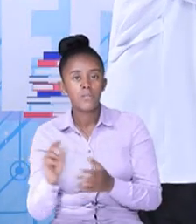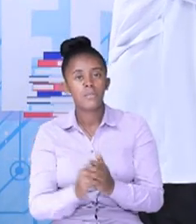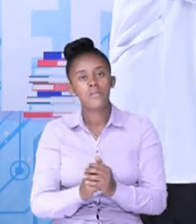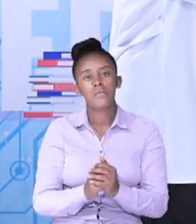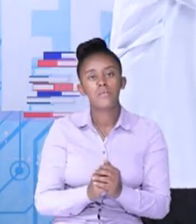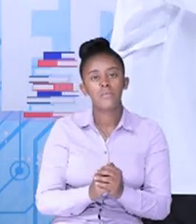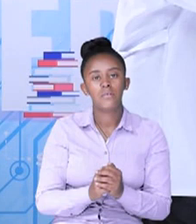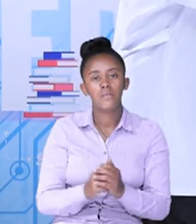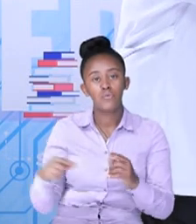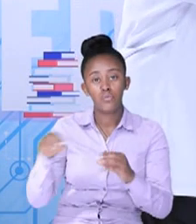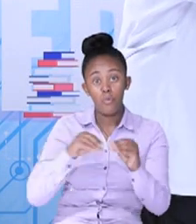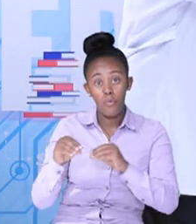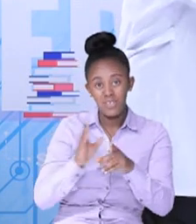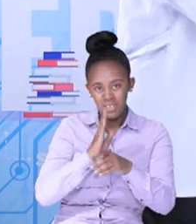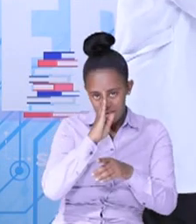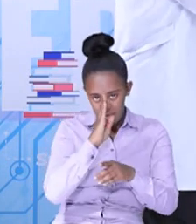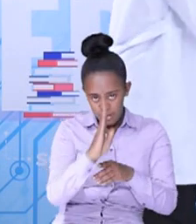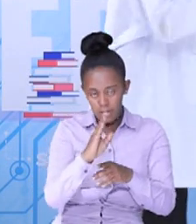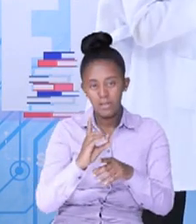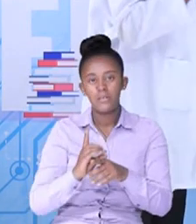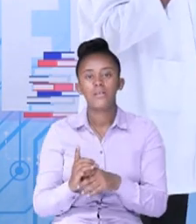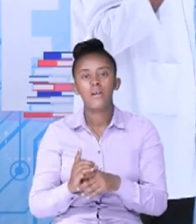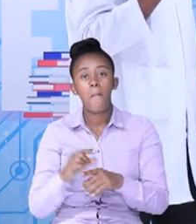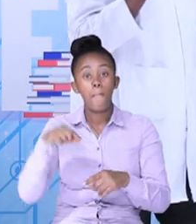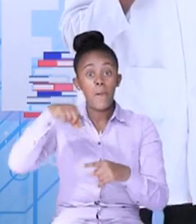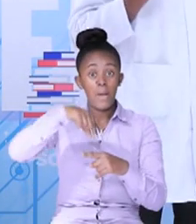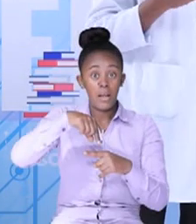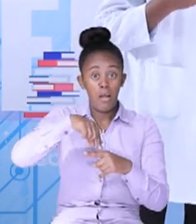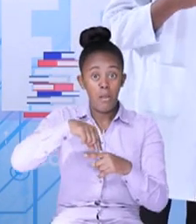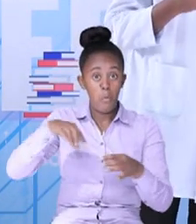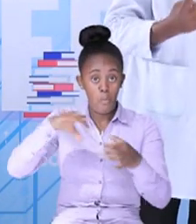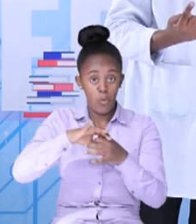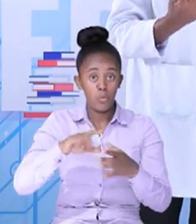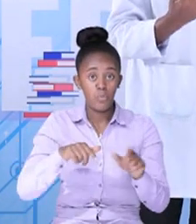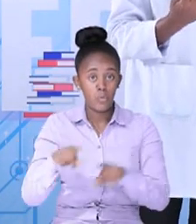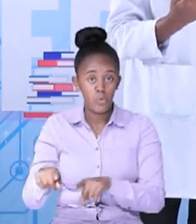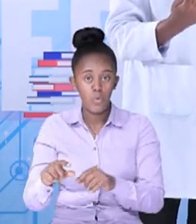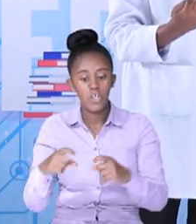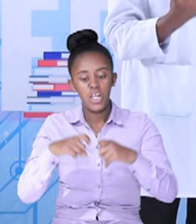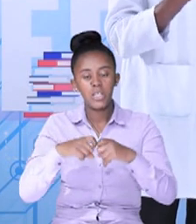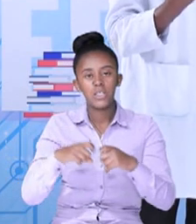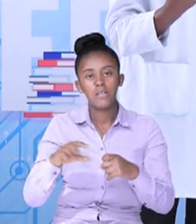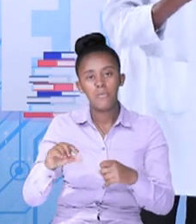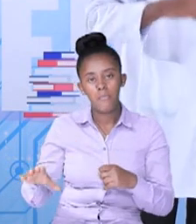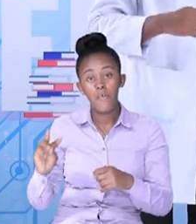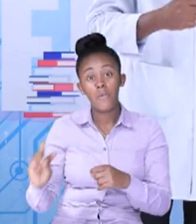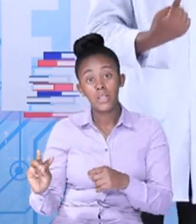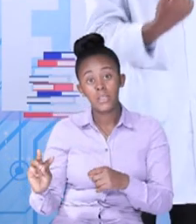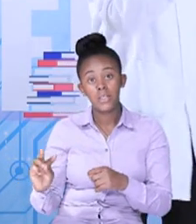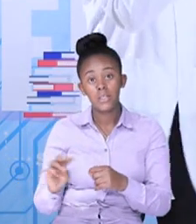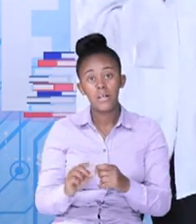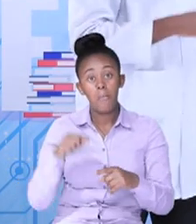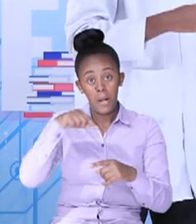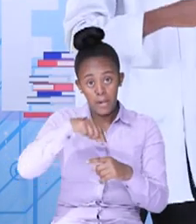tends to move the charged particles straightly. Whereas the perpendicular component, we have already said that as charged particles, the velocity of charged